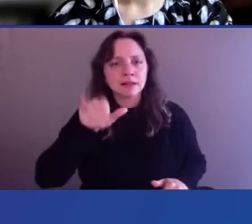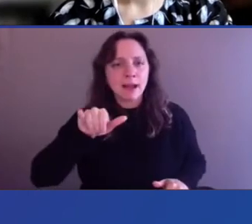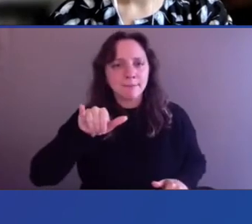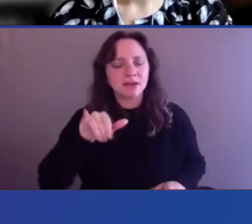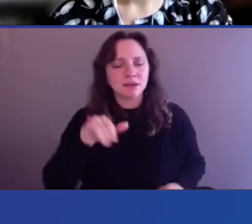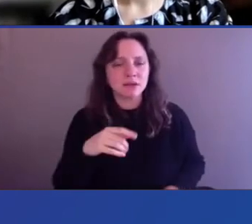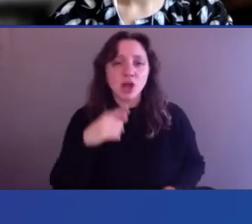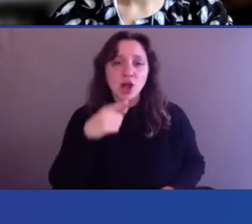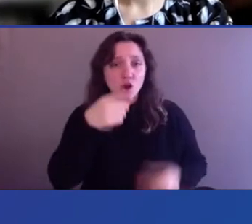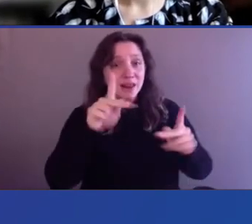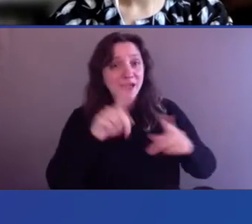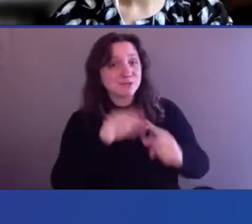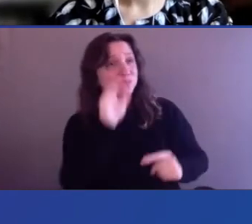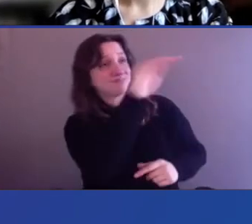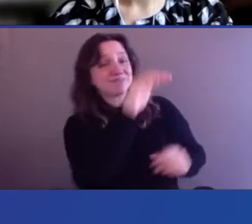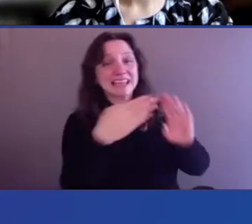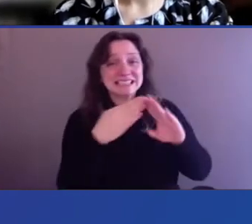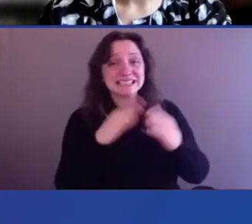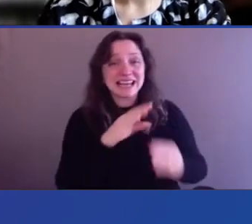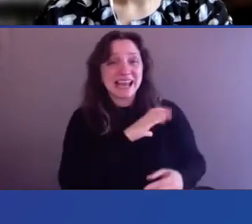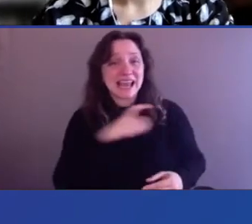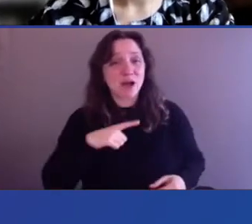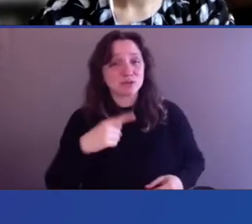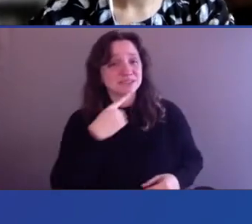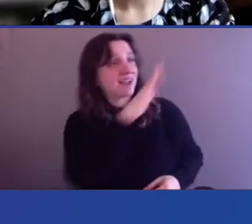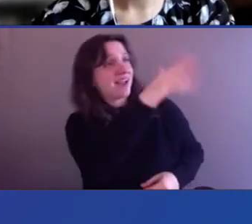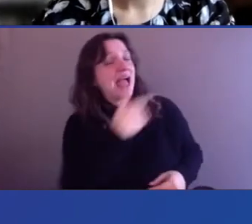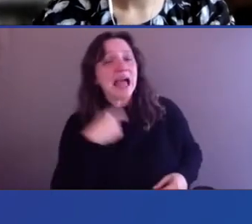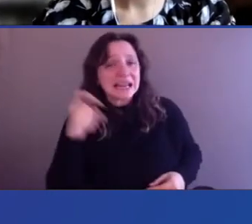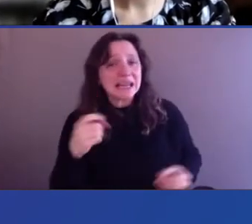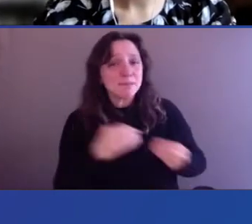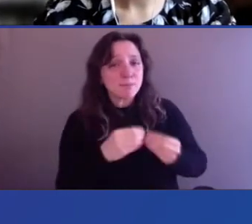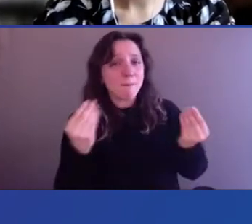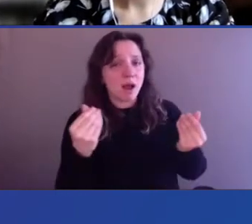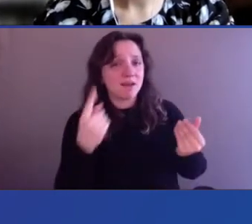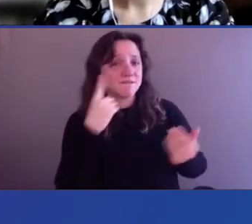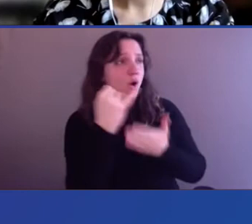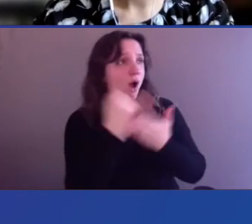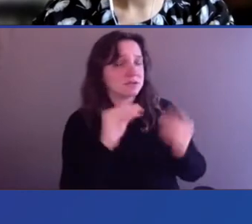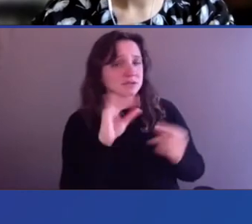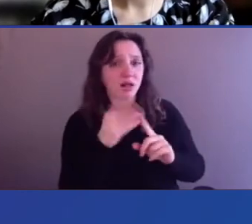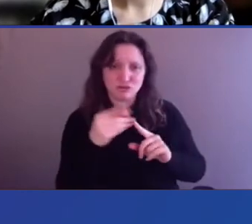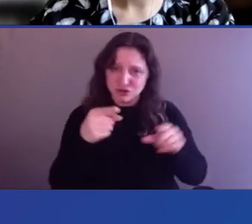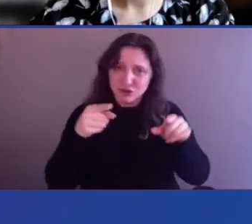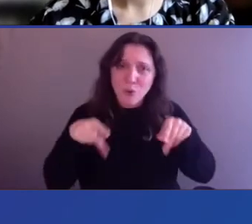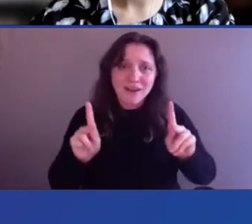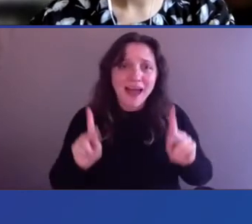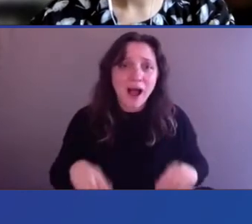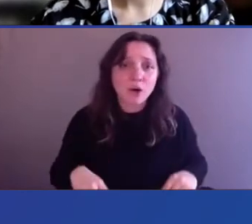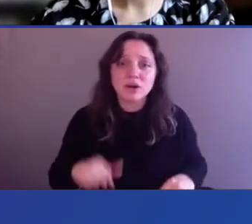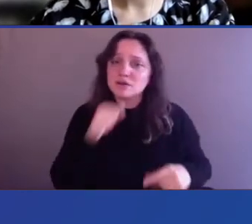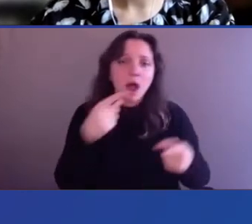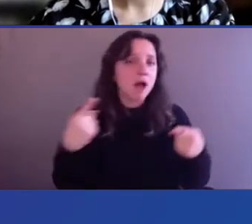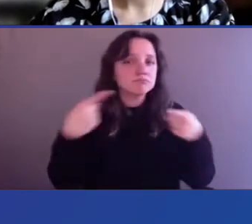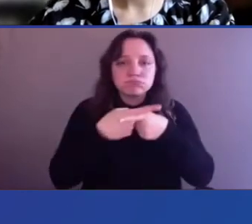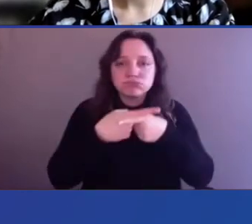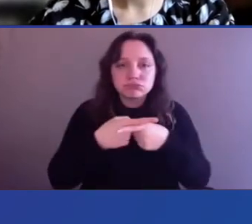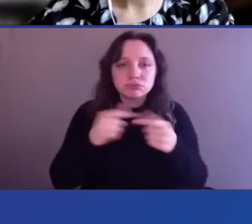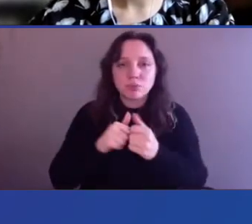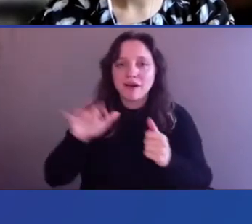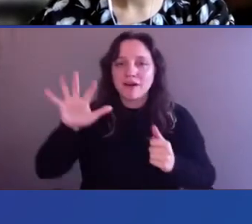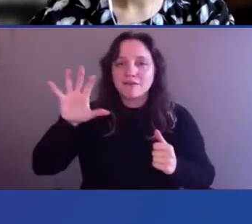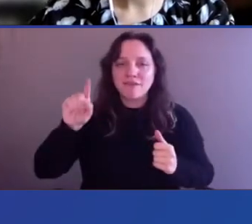saying, we need more funding for arts and culture, and you're allowed to do it. It's no problem with your 501c3. You can't